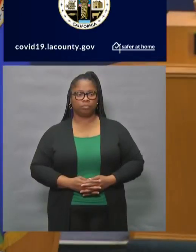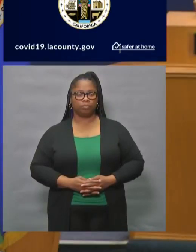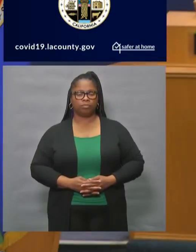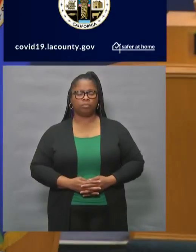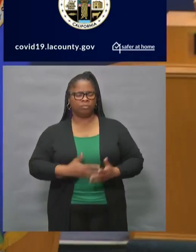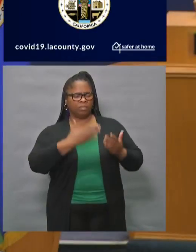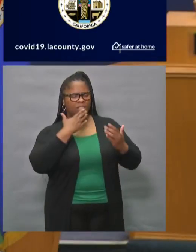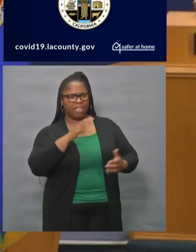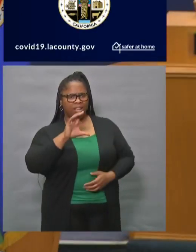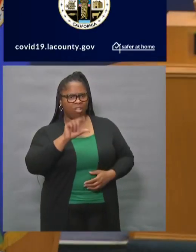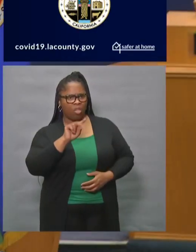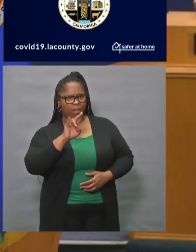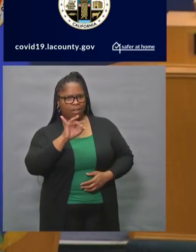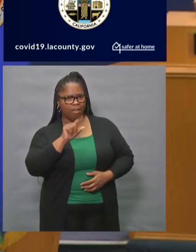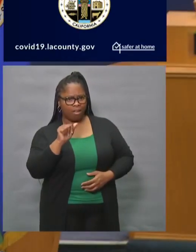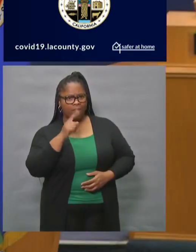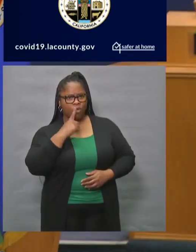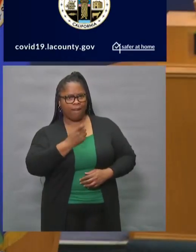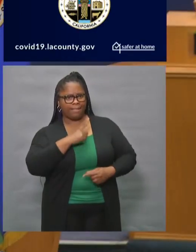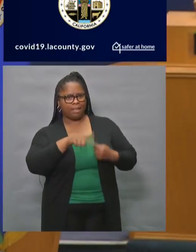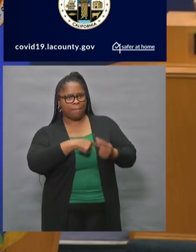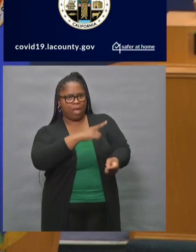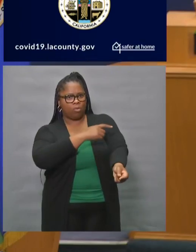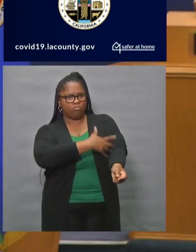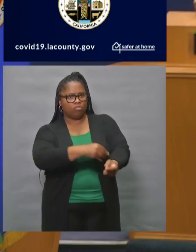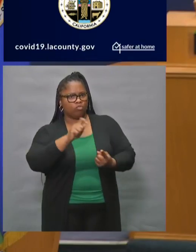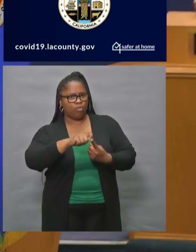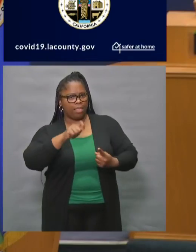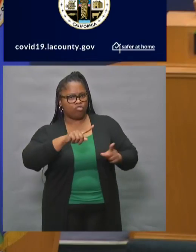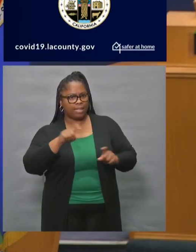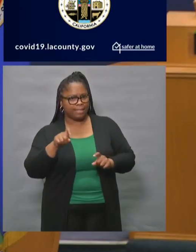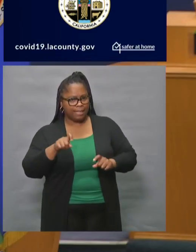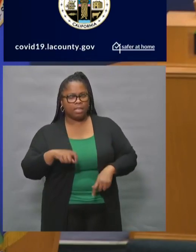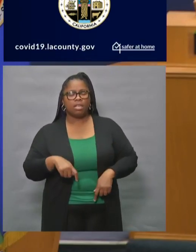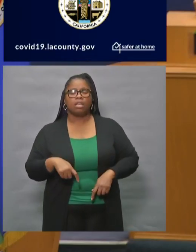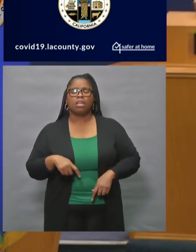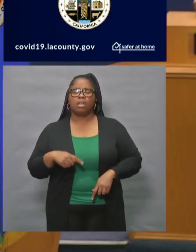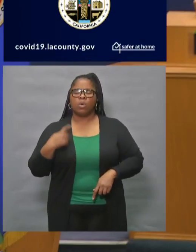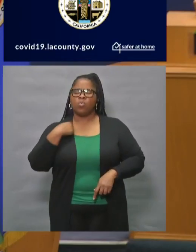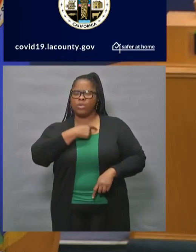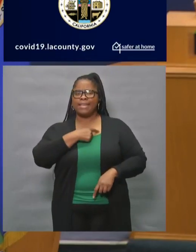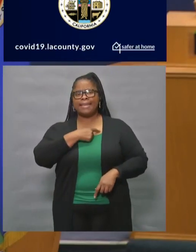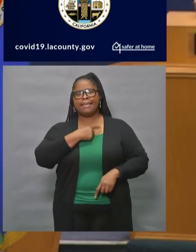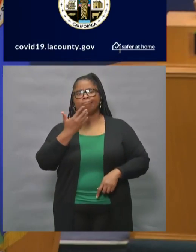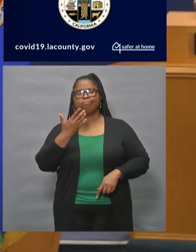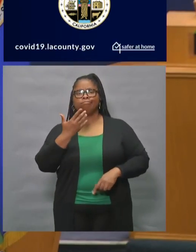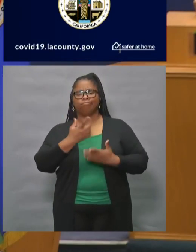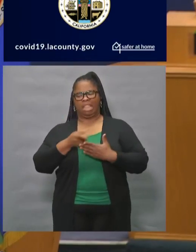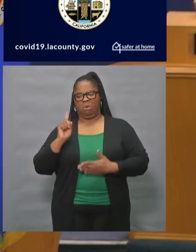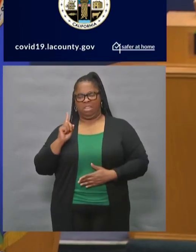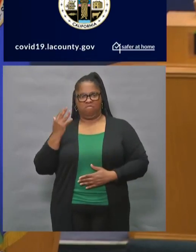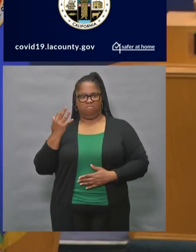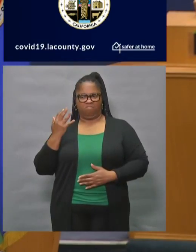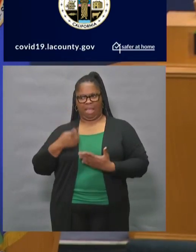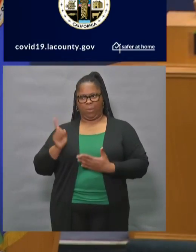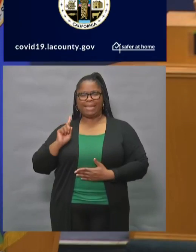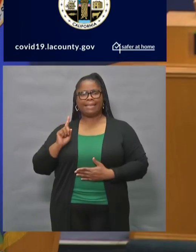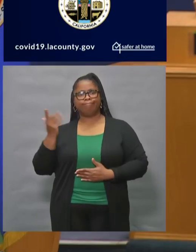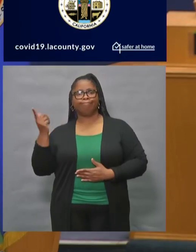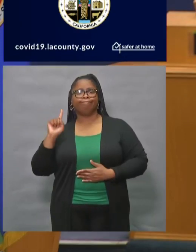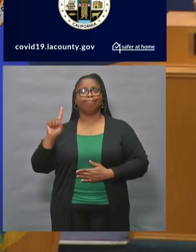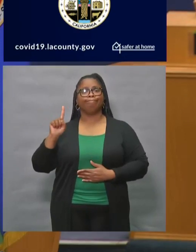Thanks, Claudia, for the question on the serology testing. Even when we presented the findings last week, we